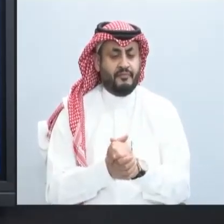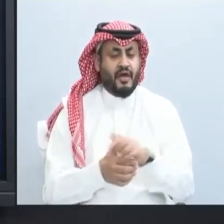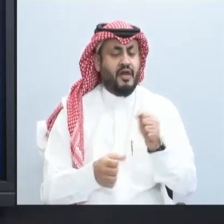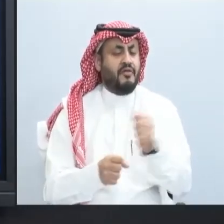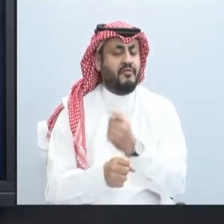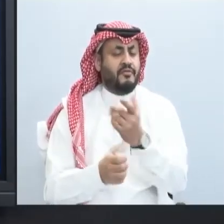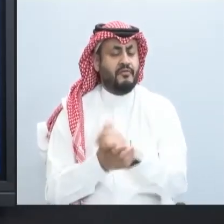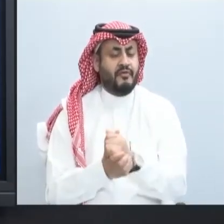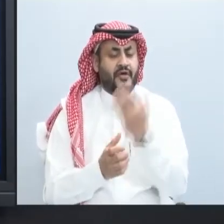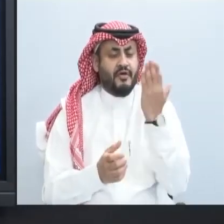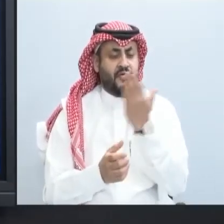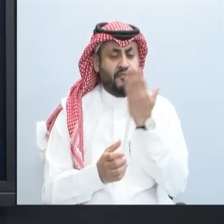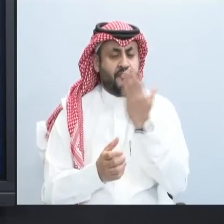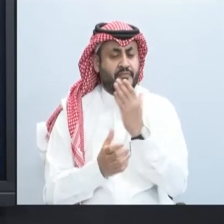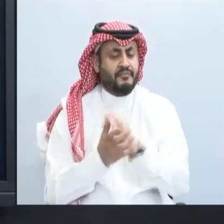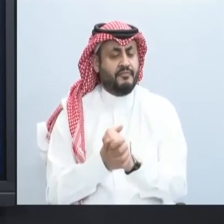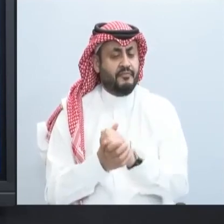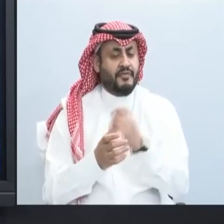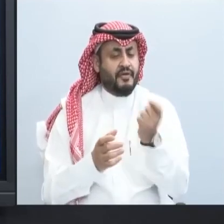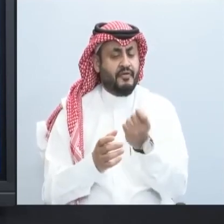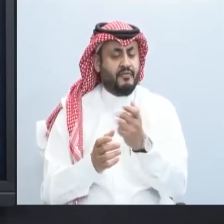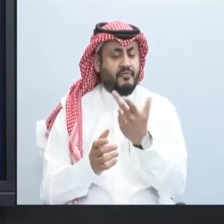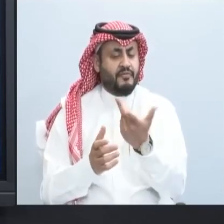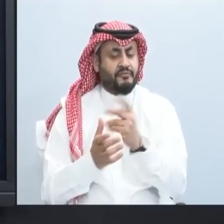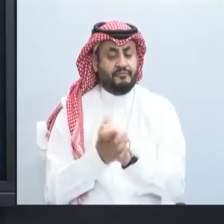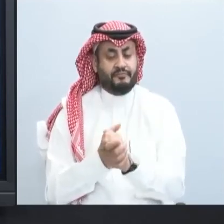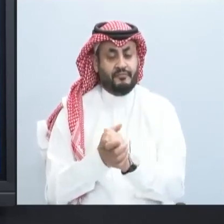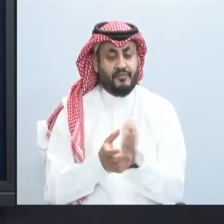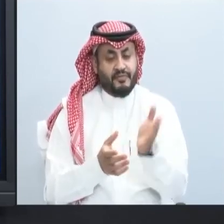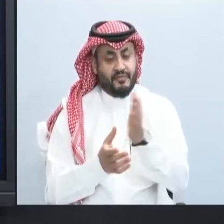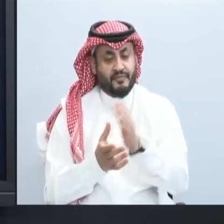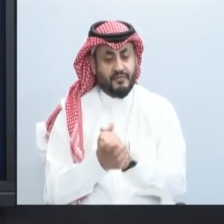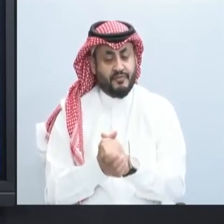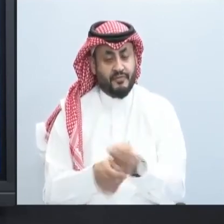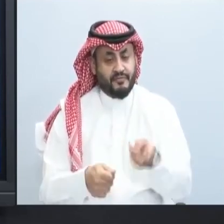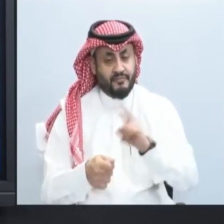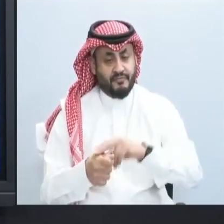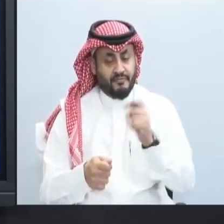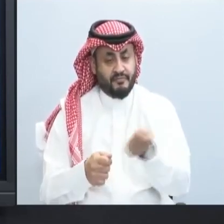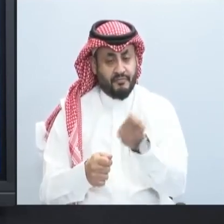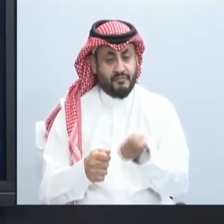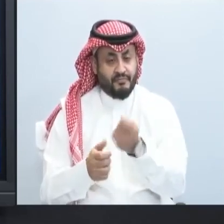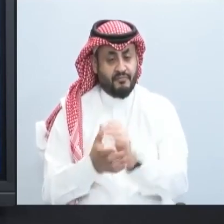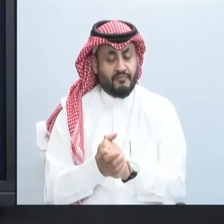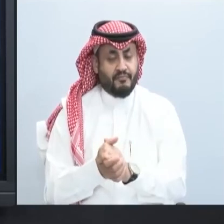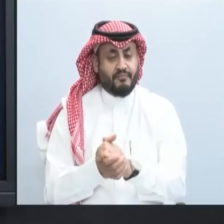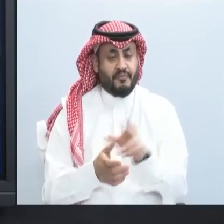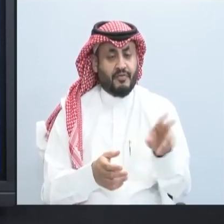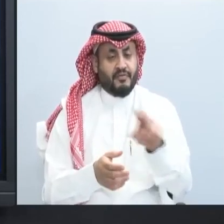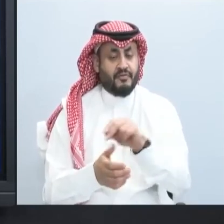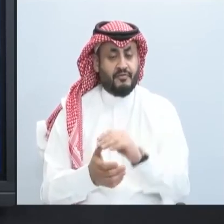we're going to read what he wrote and then we can rewrite the story by